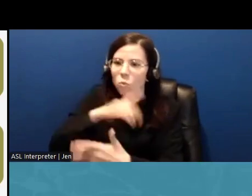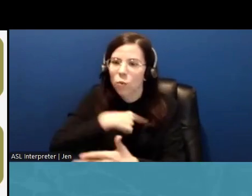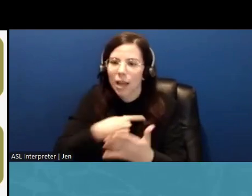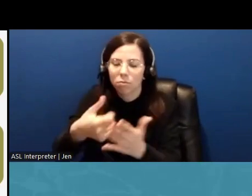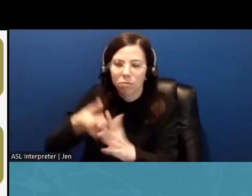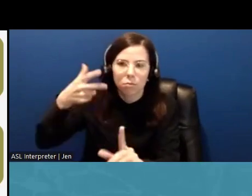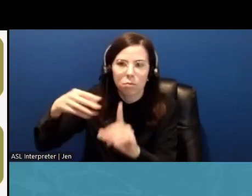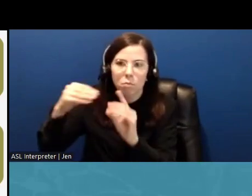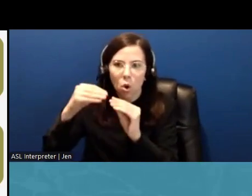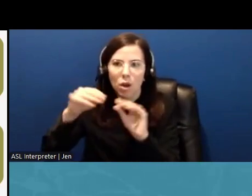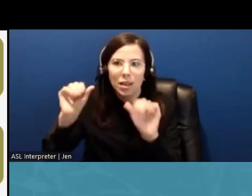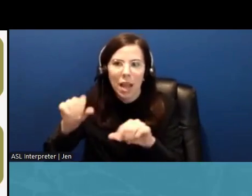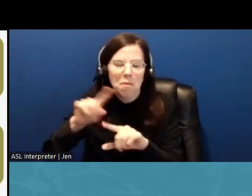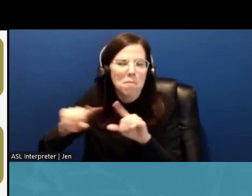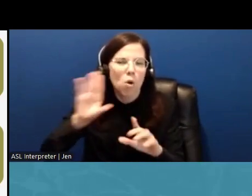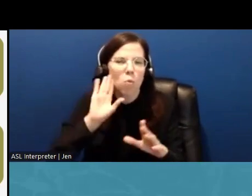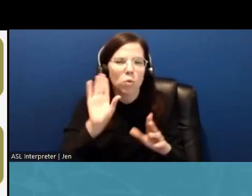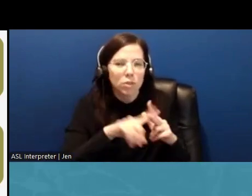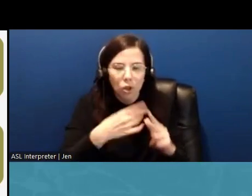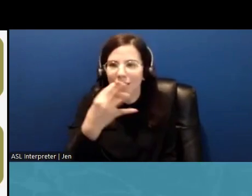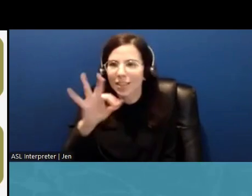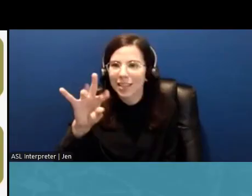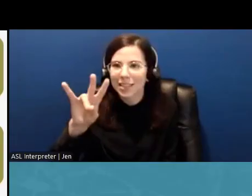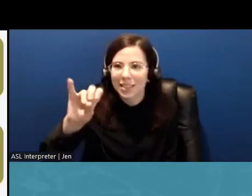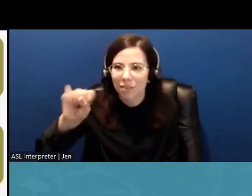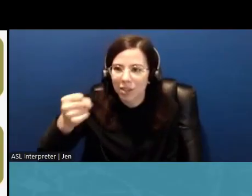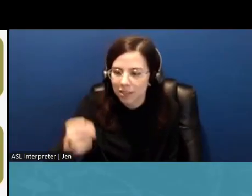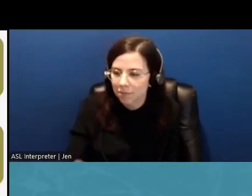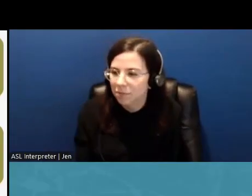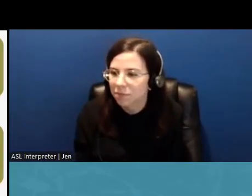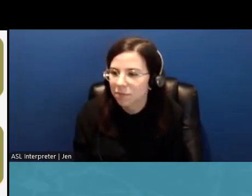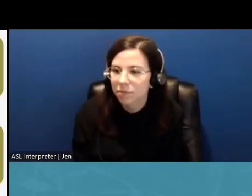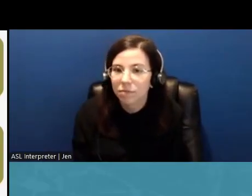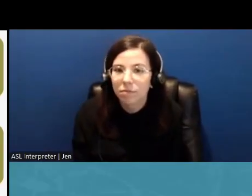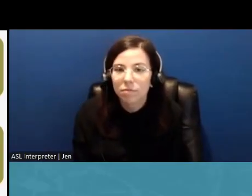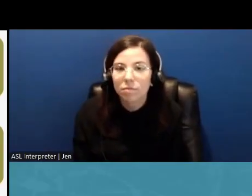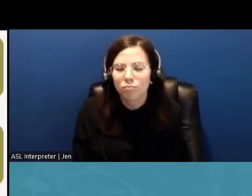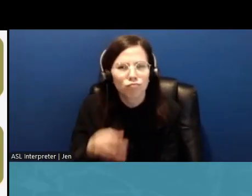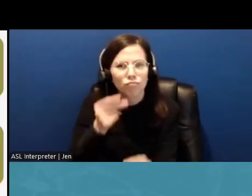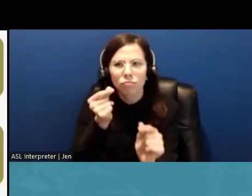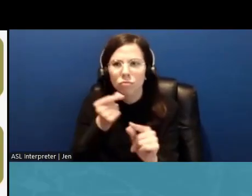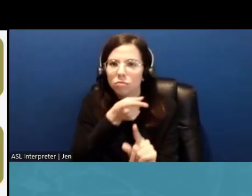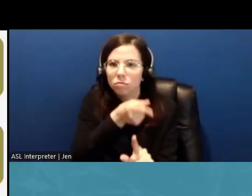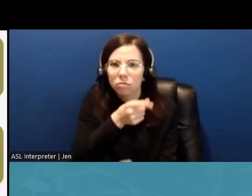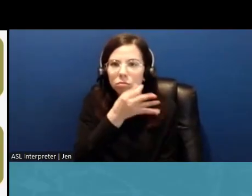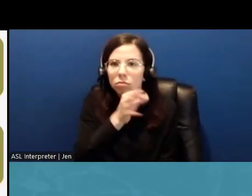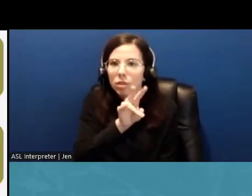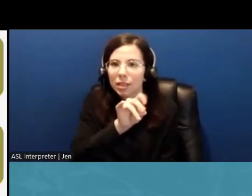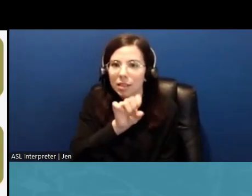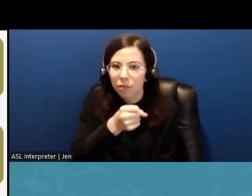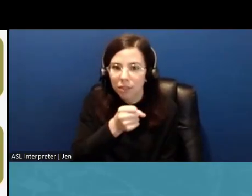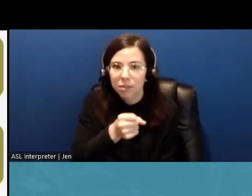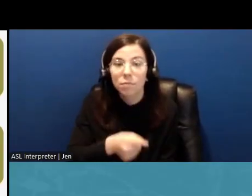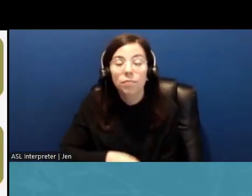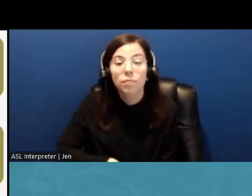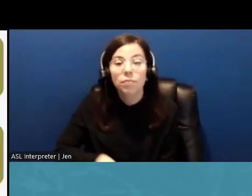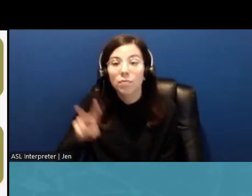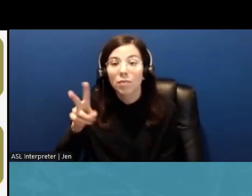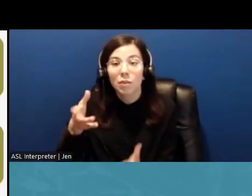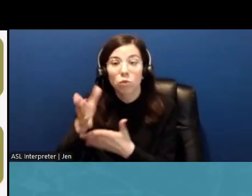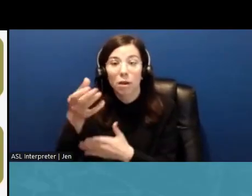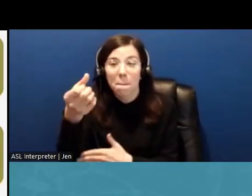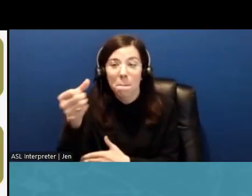but let's start in the 1970s. So right then, in the 1970s, the victims' rights movement, kind of